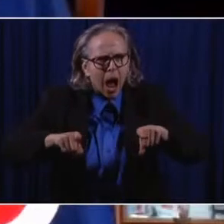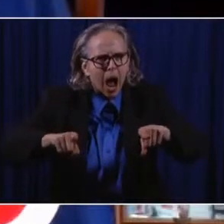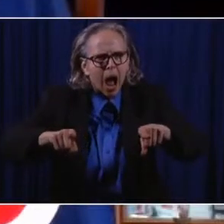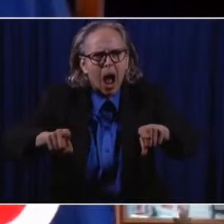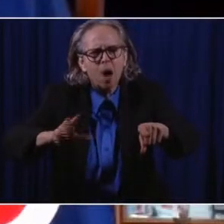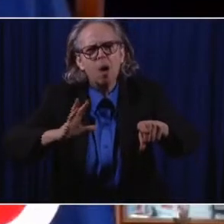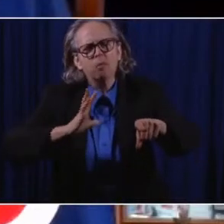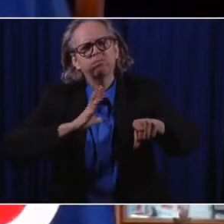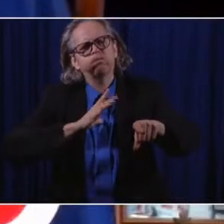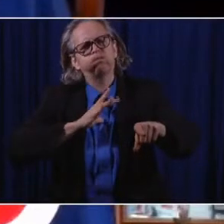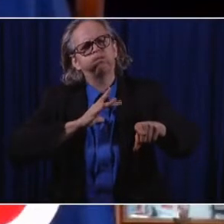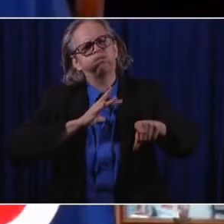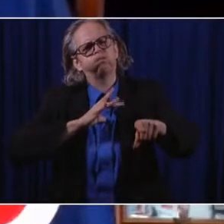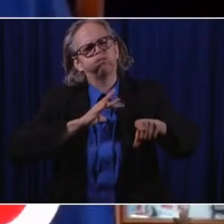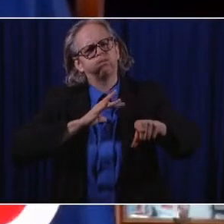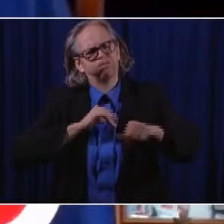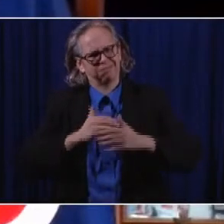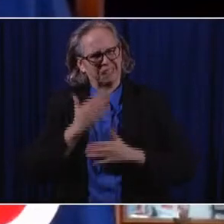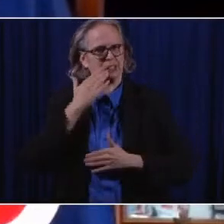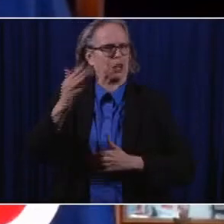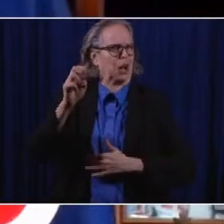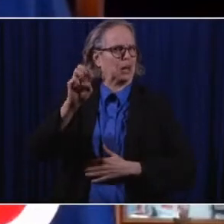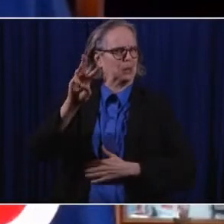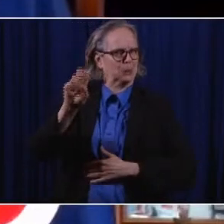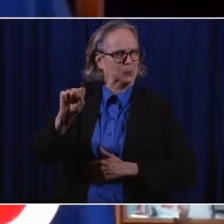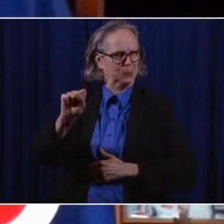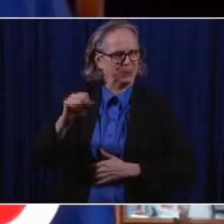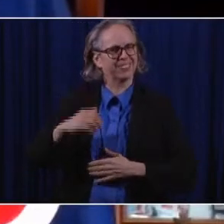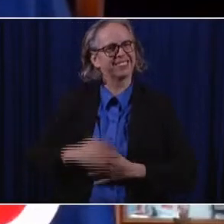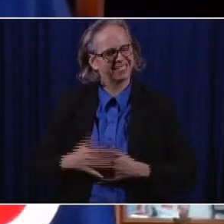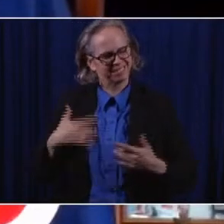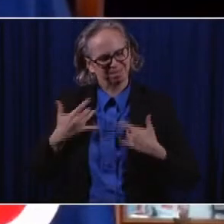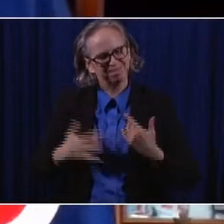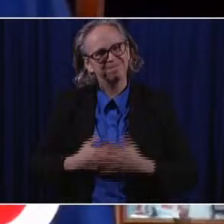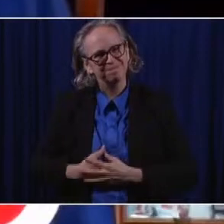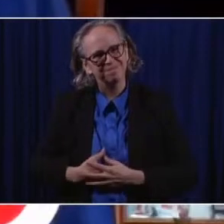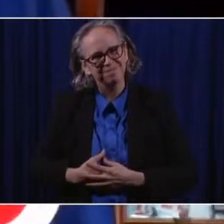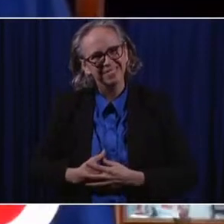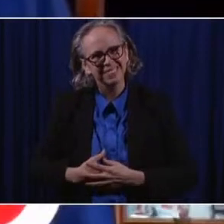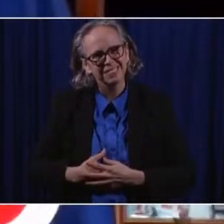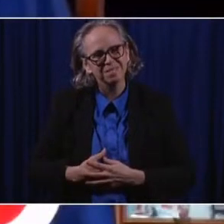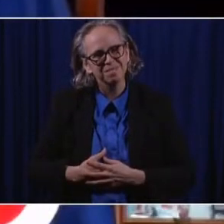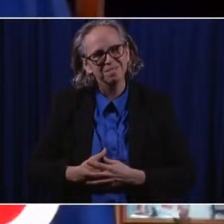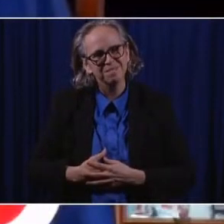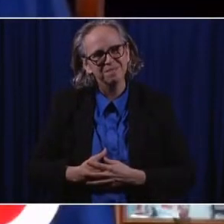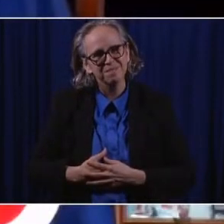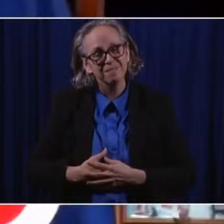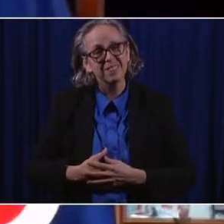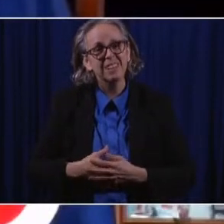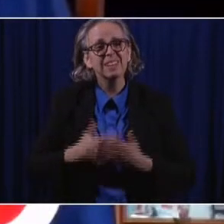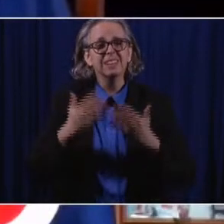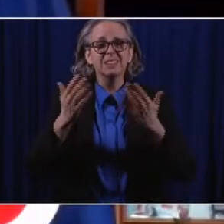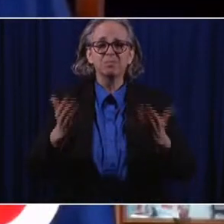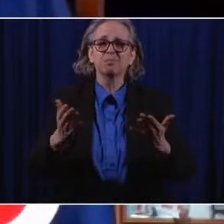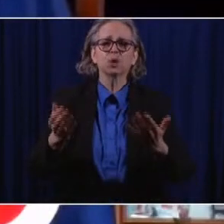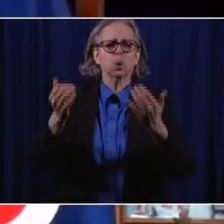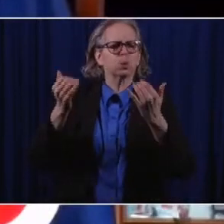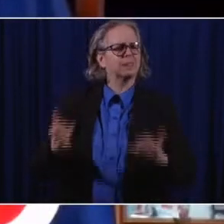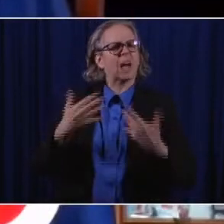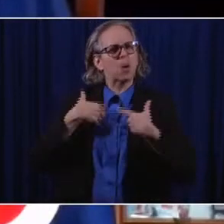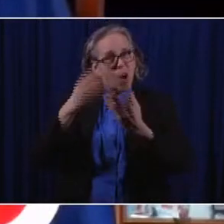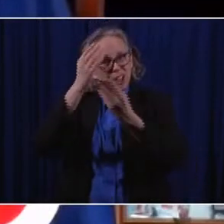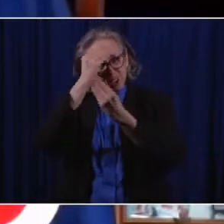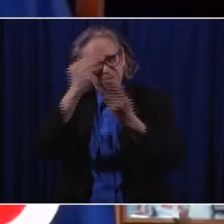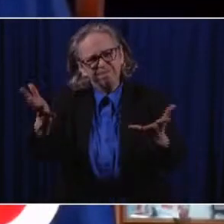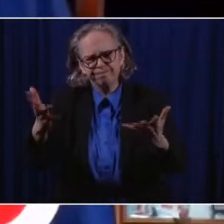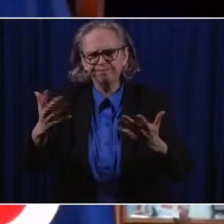to confront the virus and the complications with that as well. One piece of information that I want to make sure we shared today